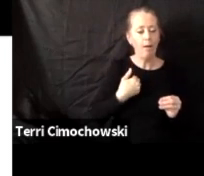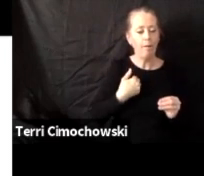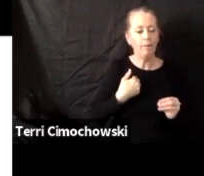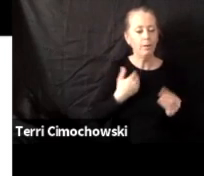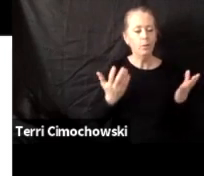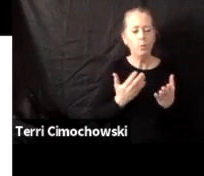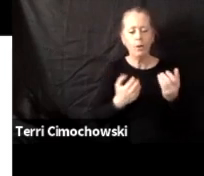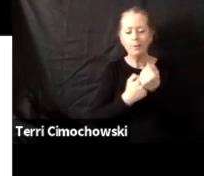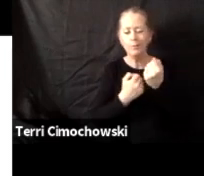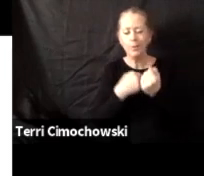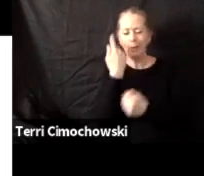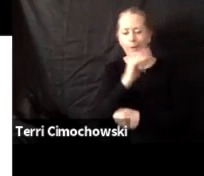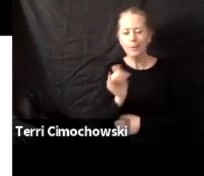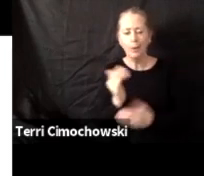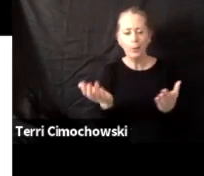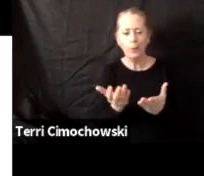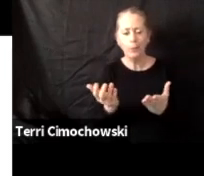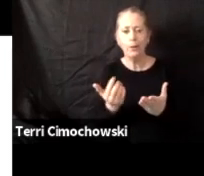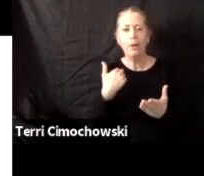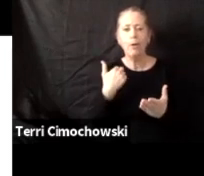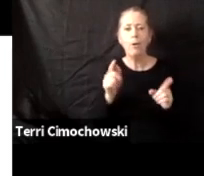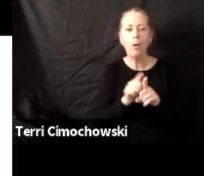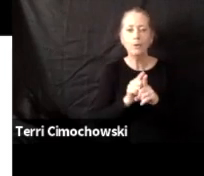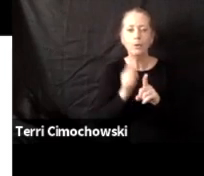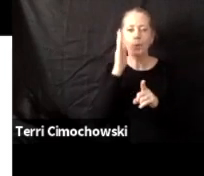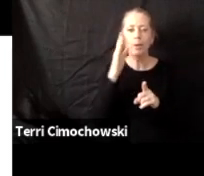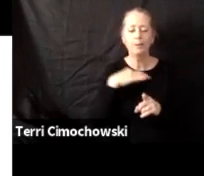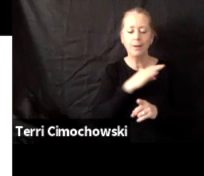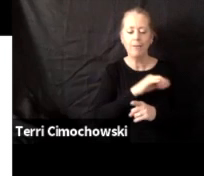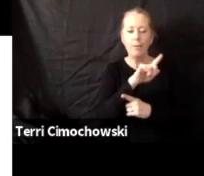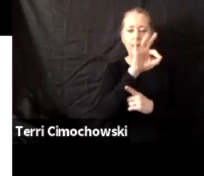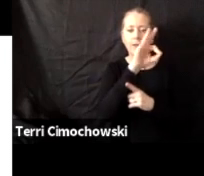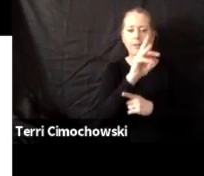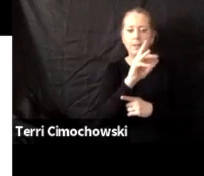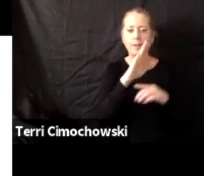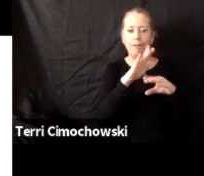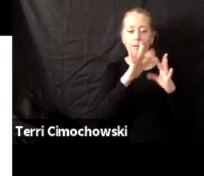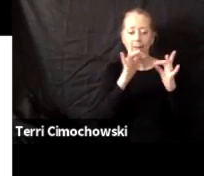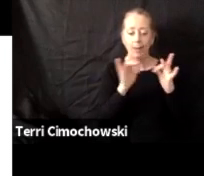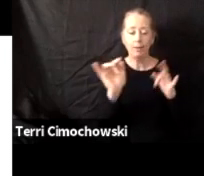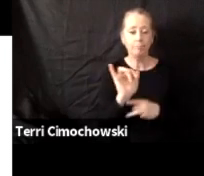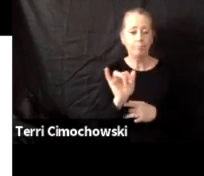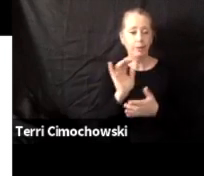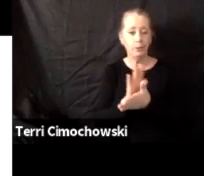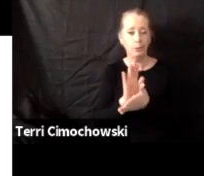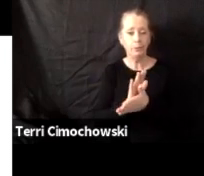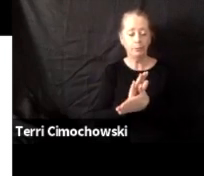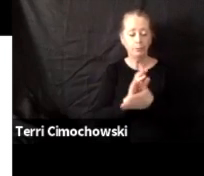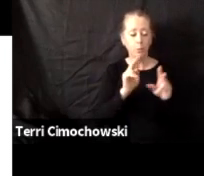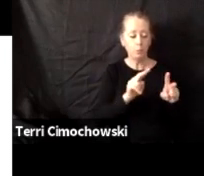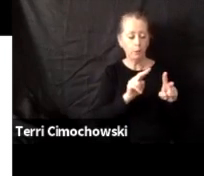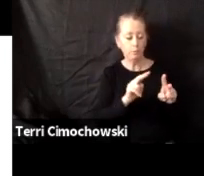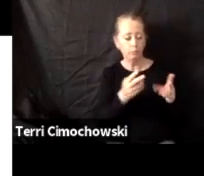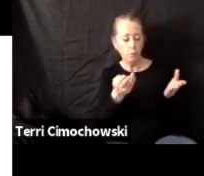for your student. We are also going to staff 196 Online like a school. So looking at the enrollment numbers, seeing